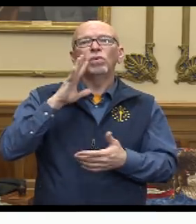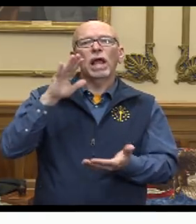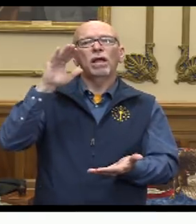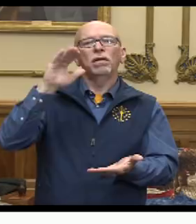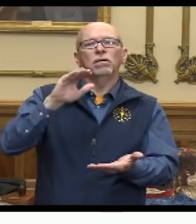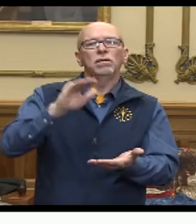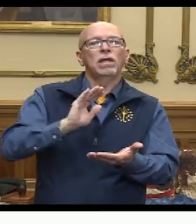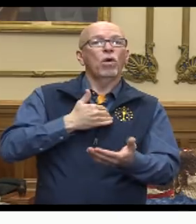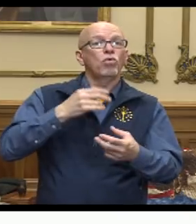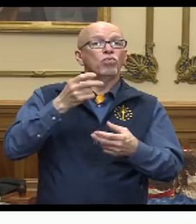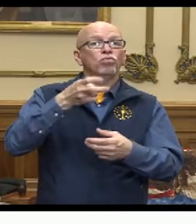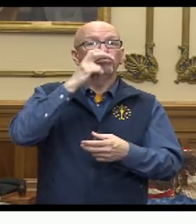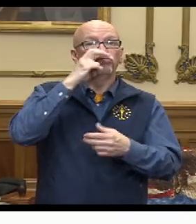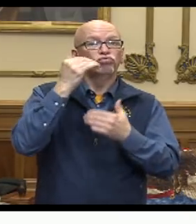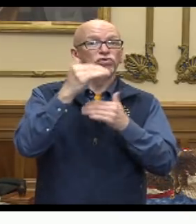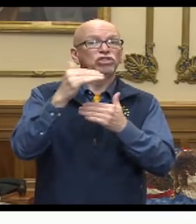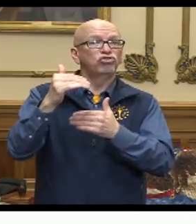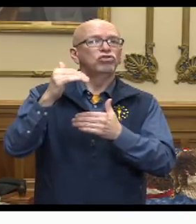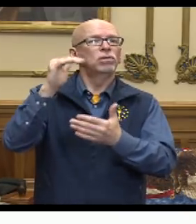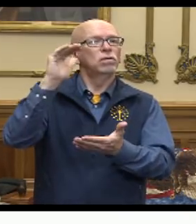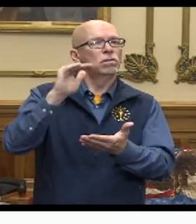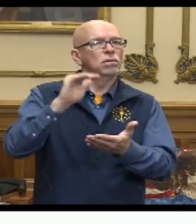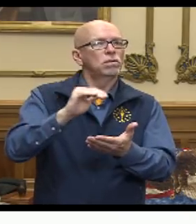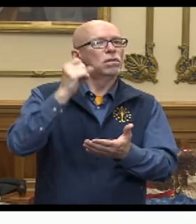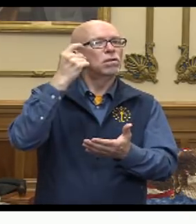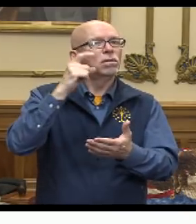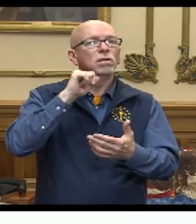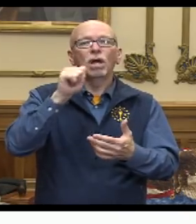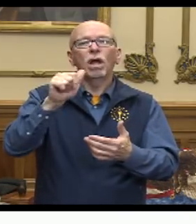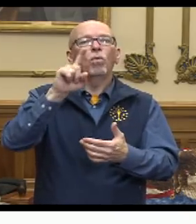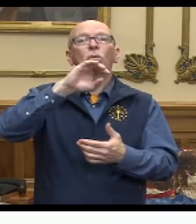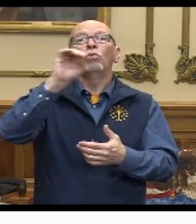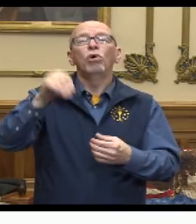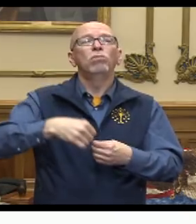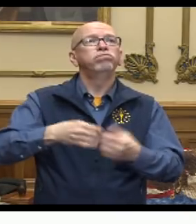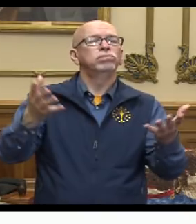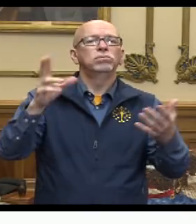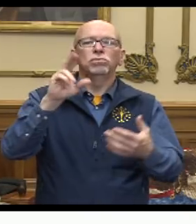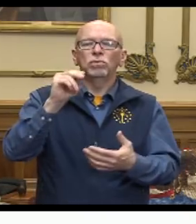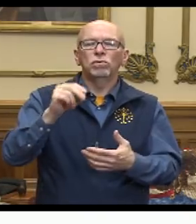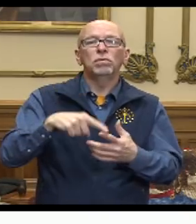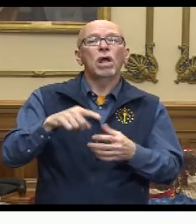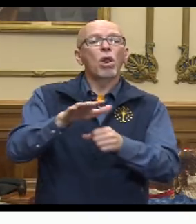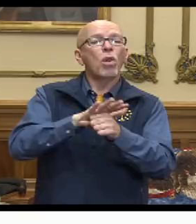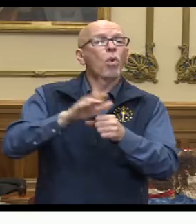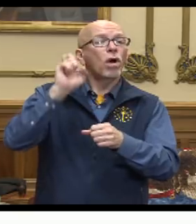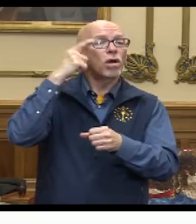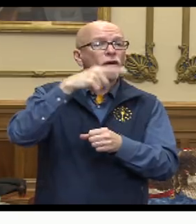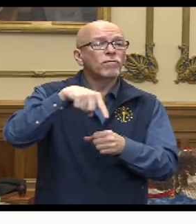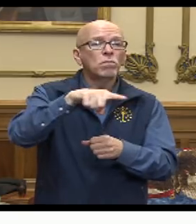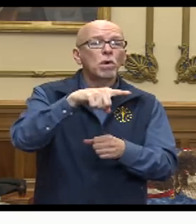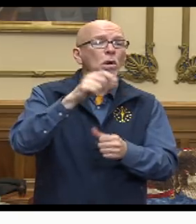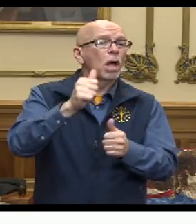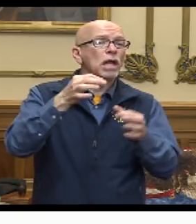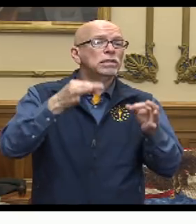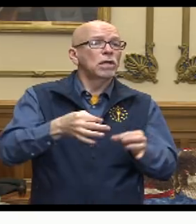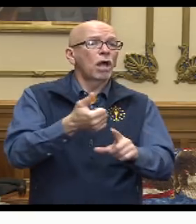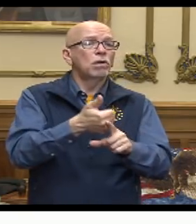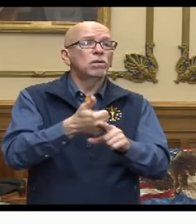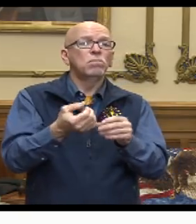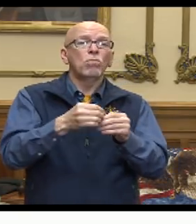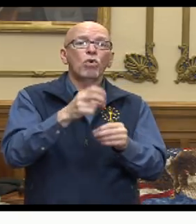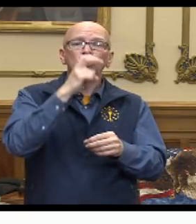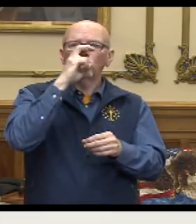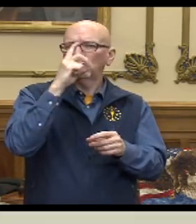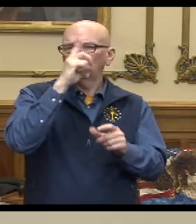restrictions in, again, a measured way. Although local governments may impose more local strict